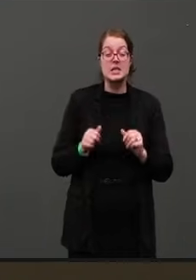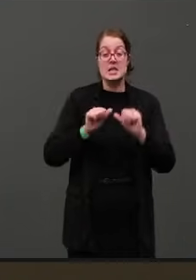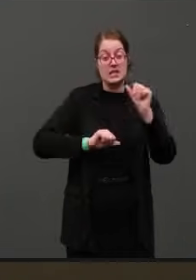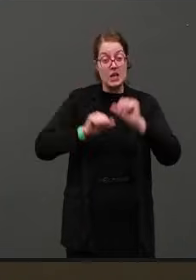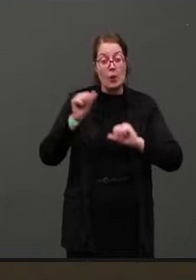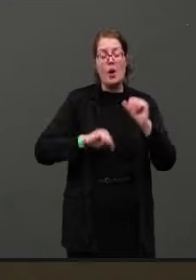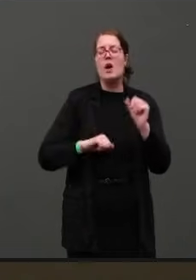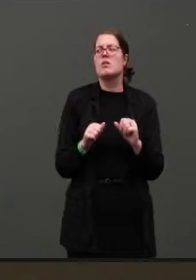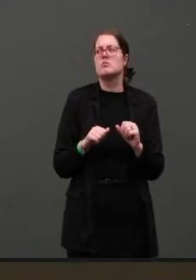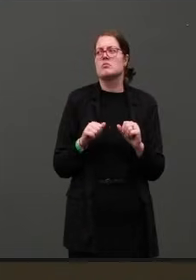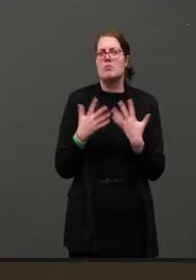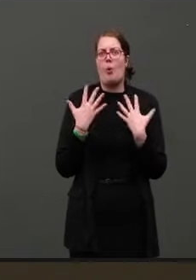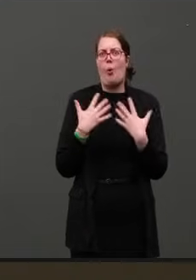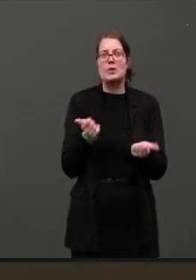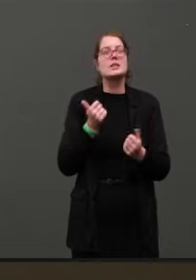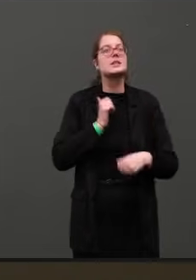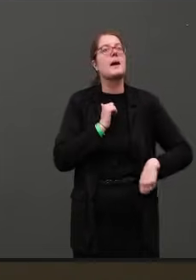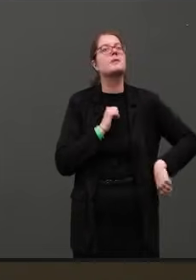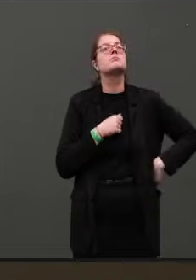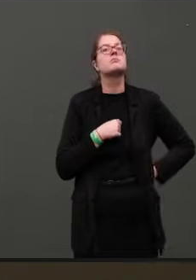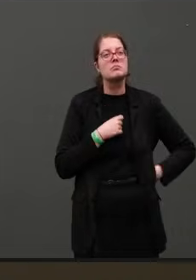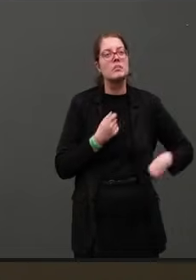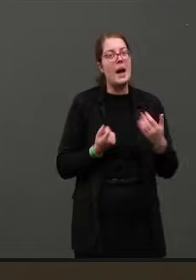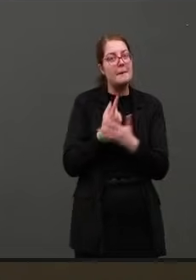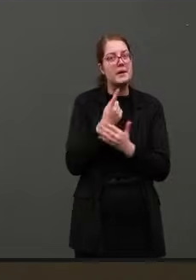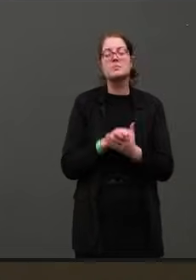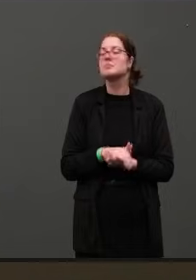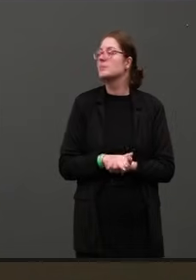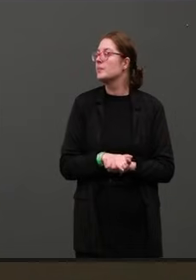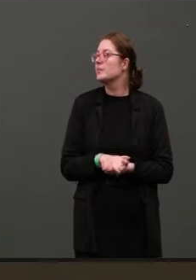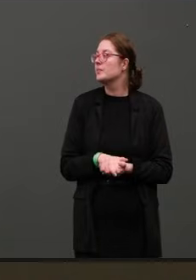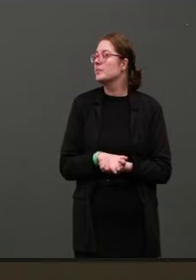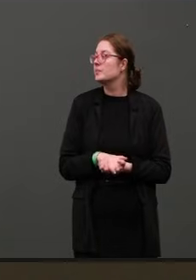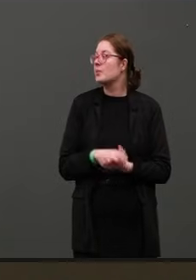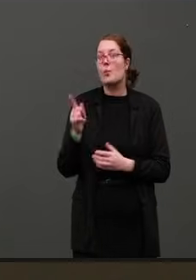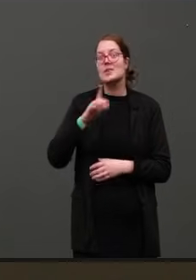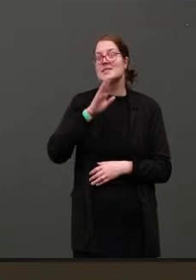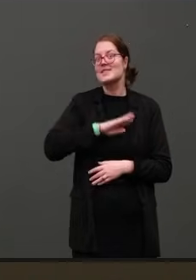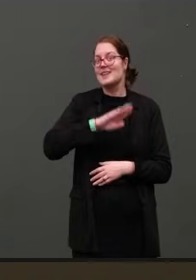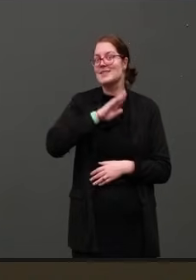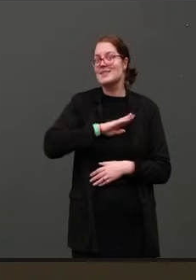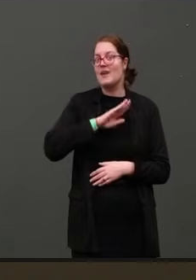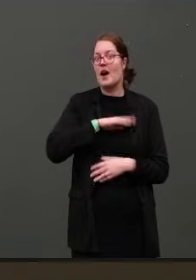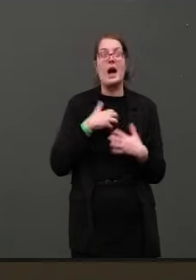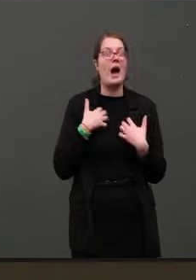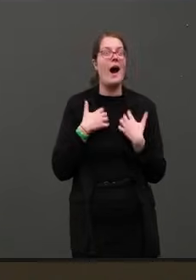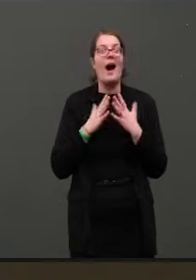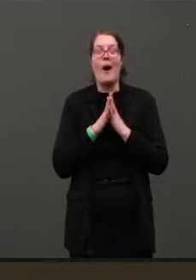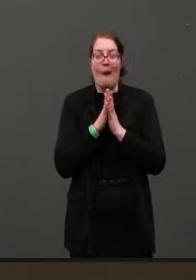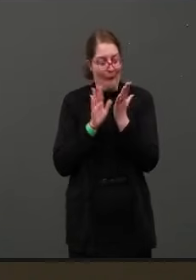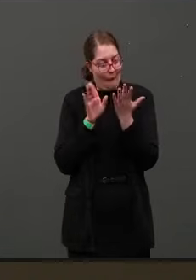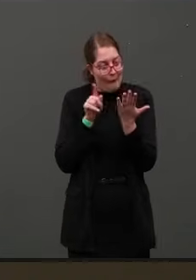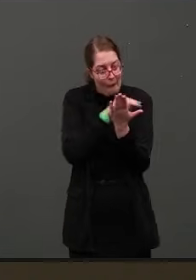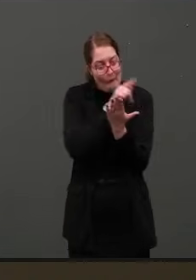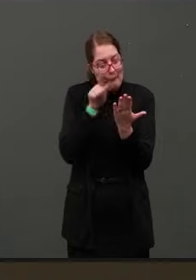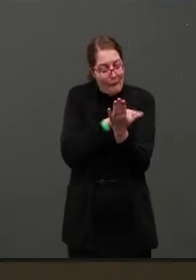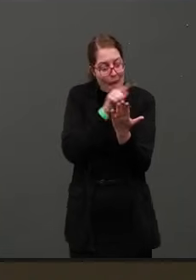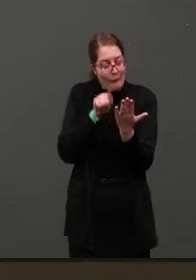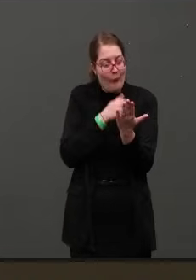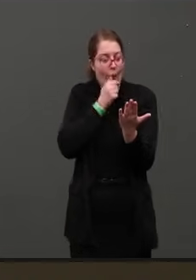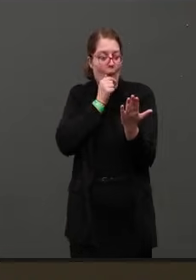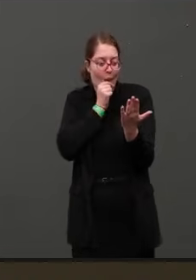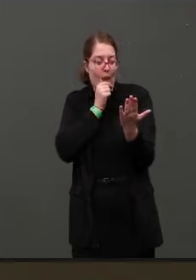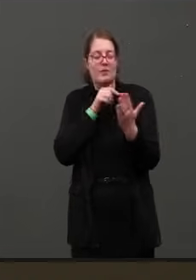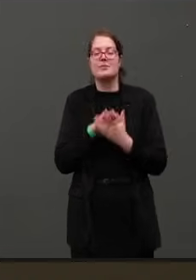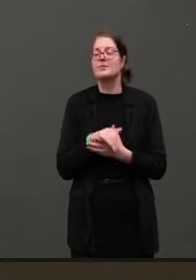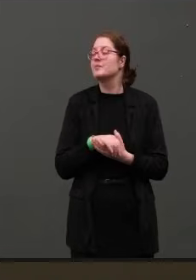audience expect to happen here, and what will satisfy their anticipation in the story? You don't